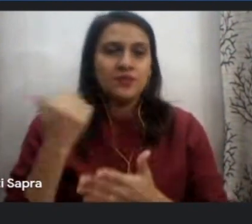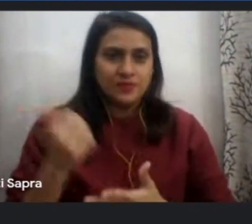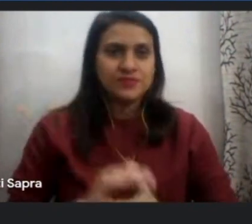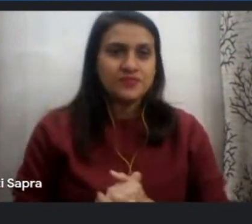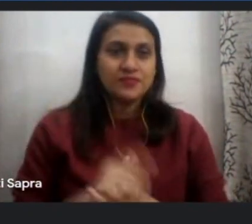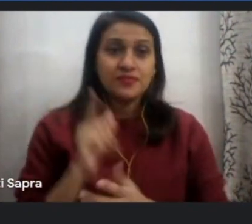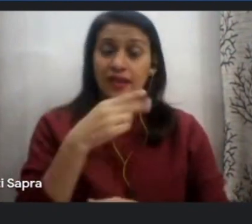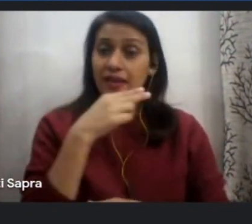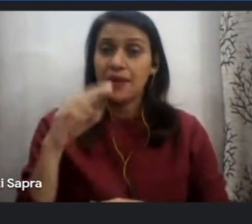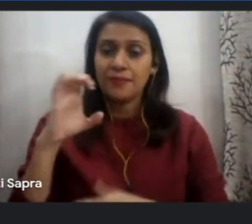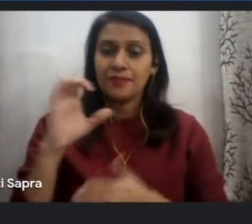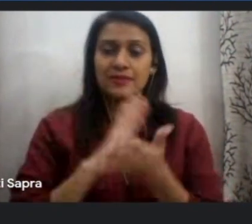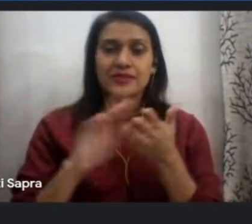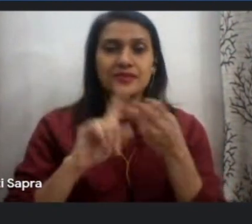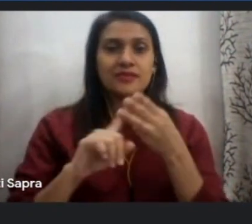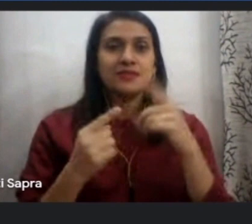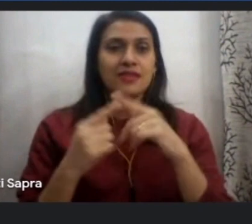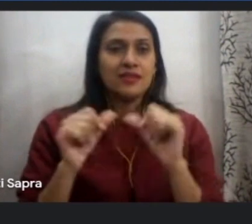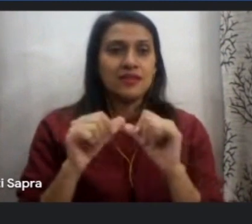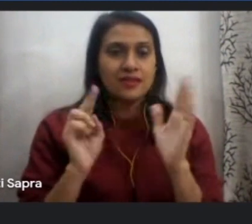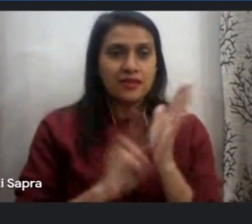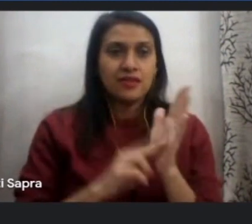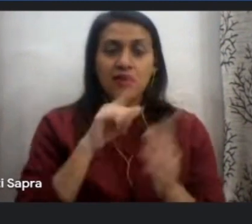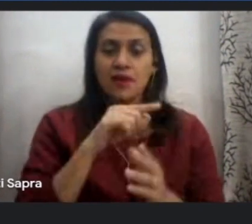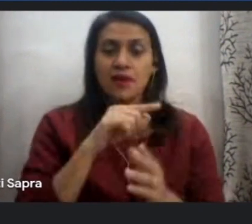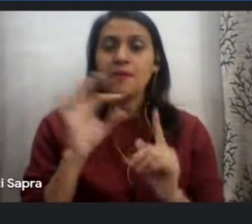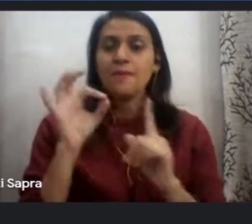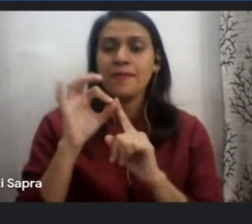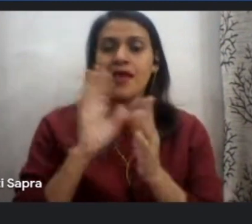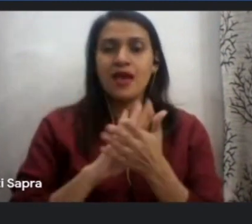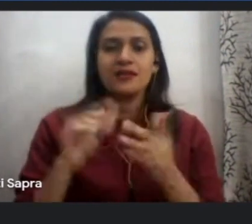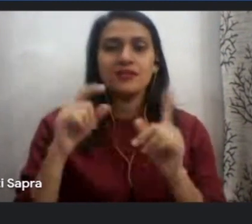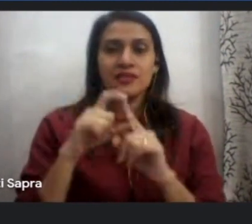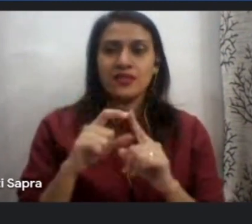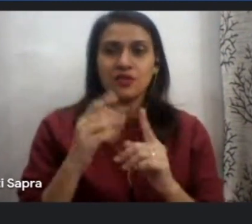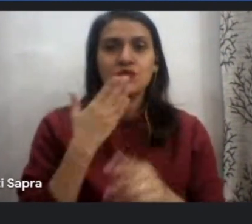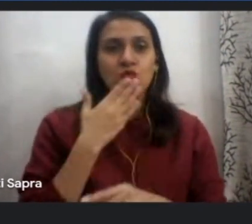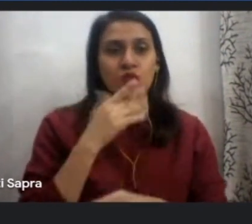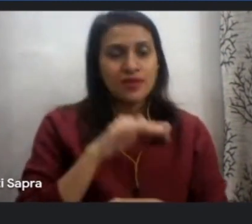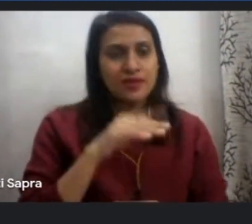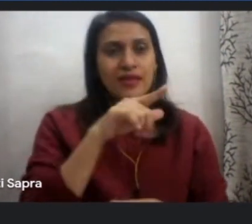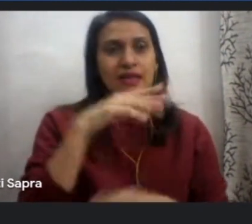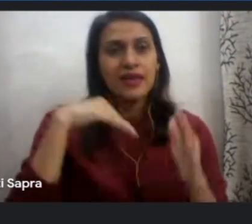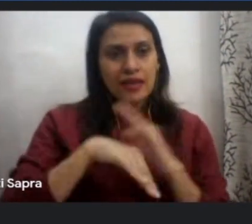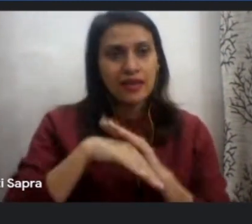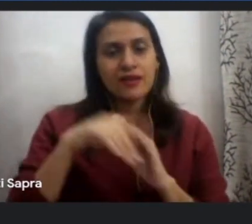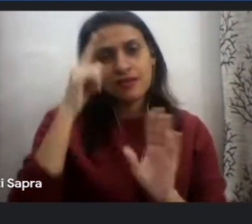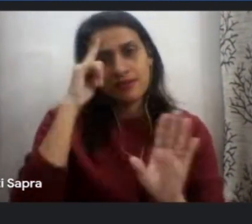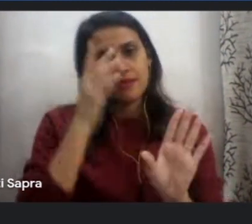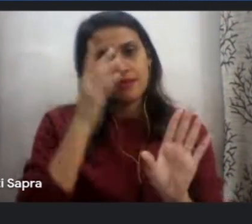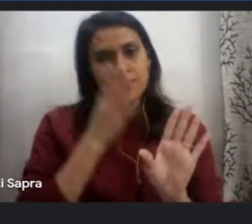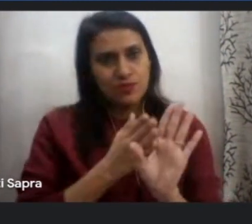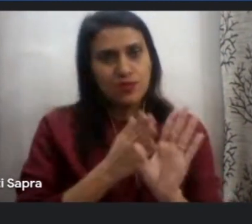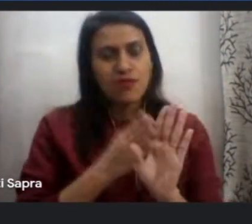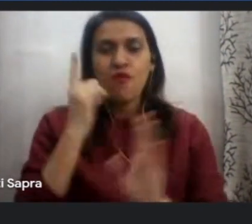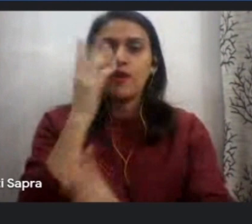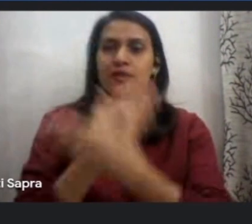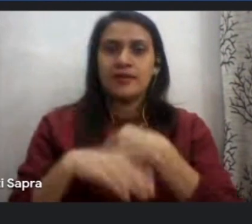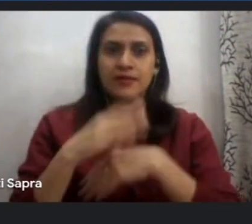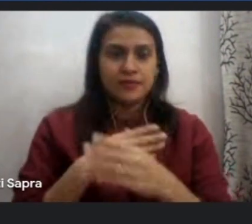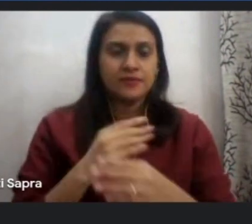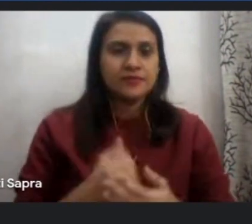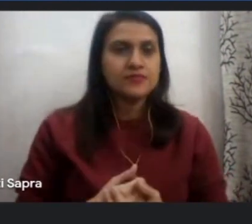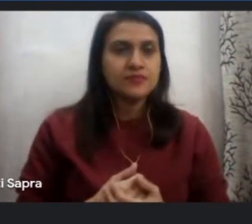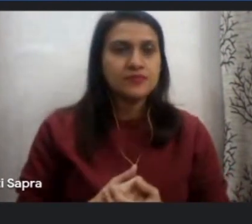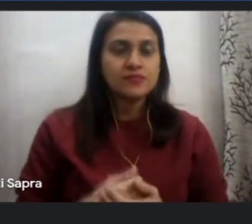is Chetan, and I'm a PhD student in psychology and disability studies at the Department of Liberal Arts,